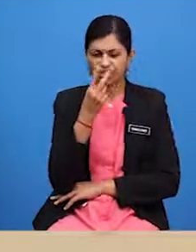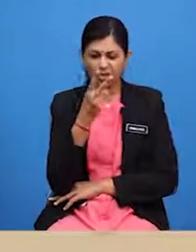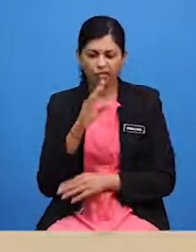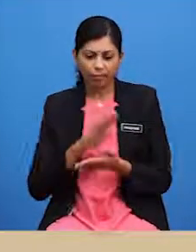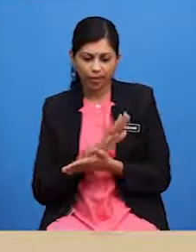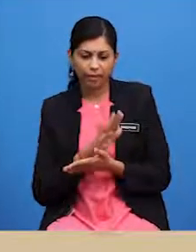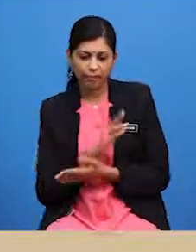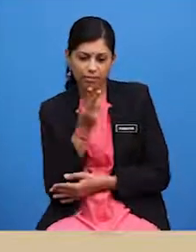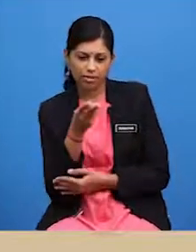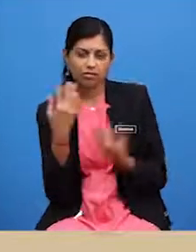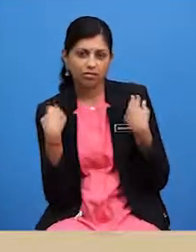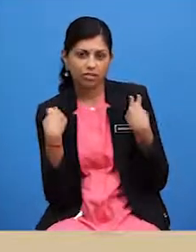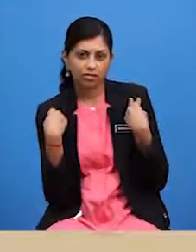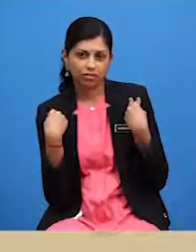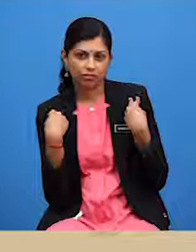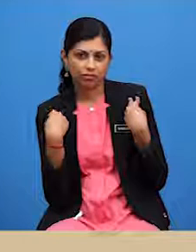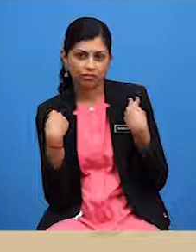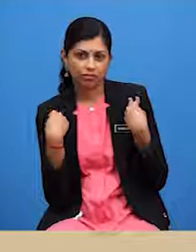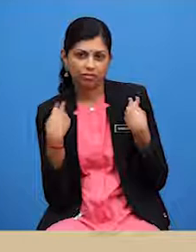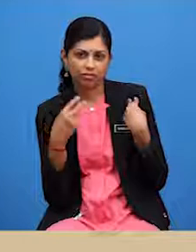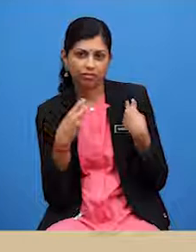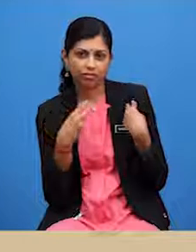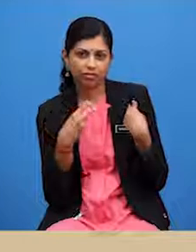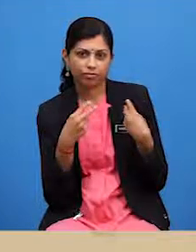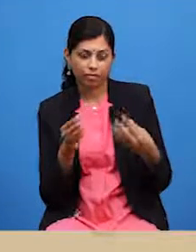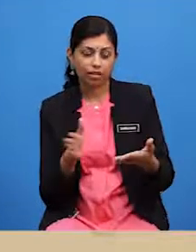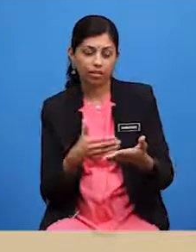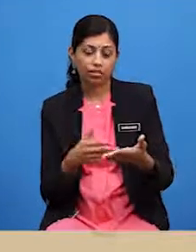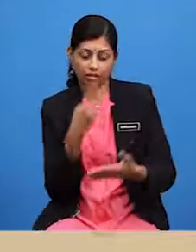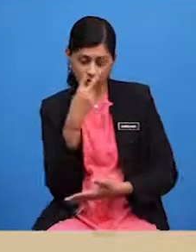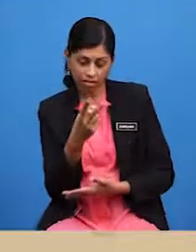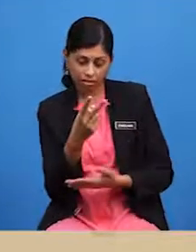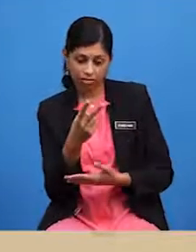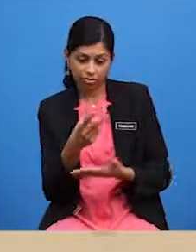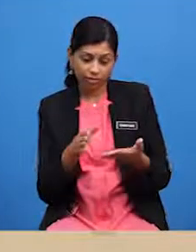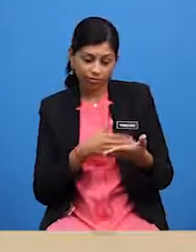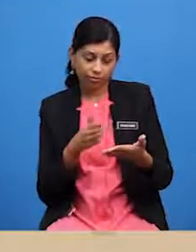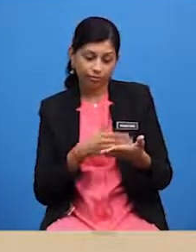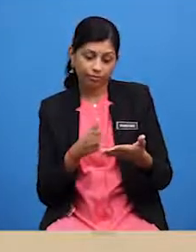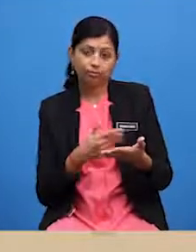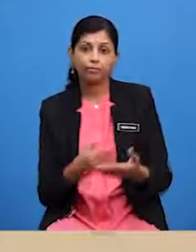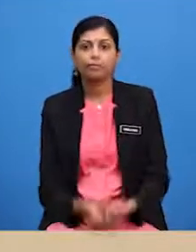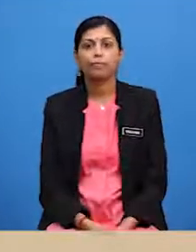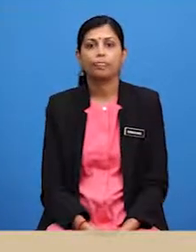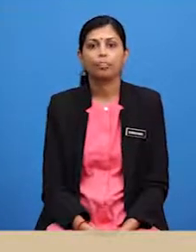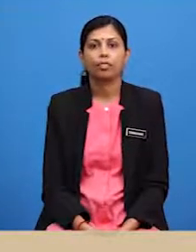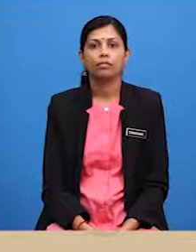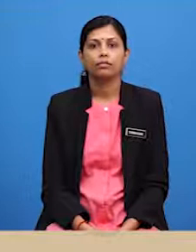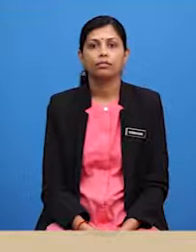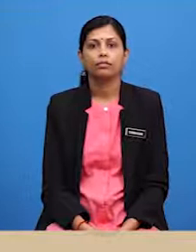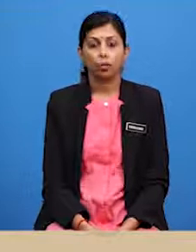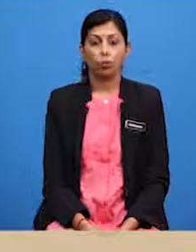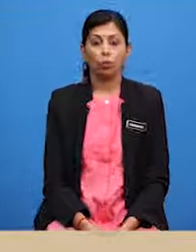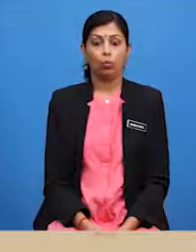you. Let me see if I can find some information to help you. Oh